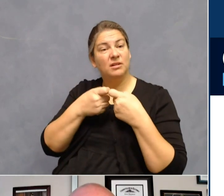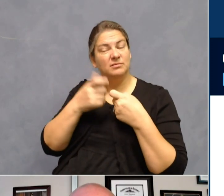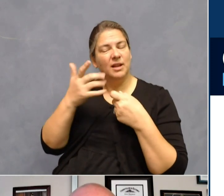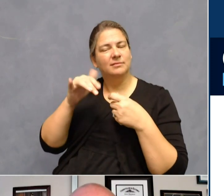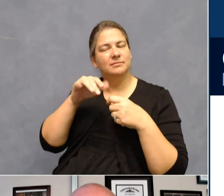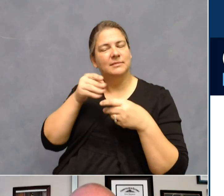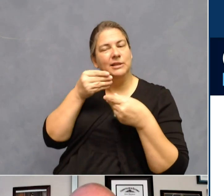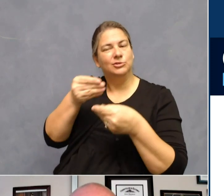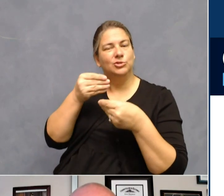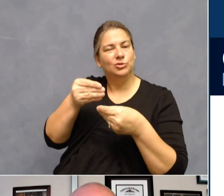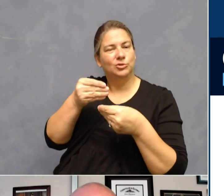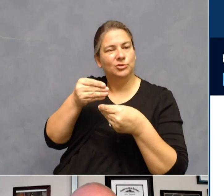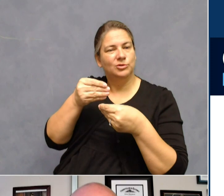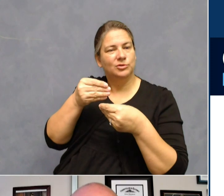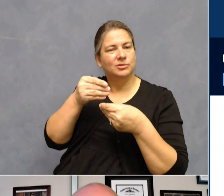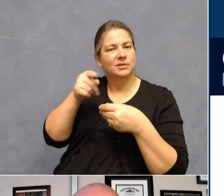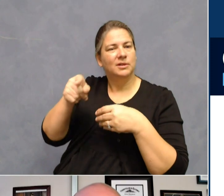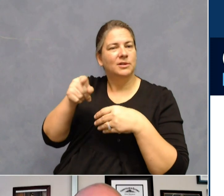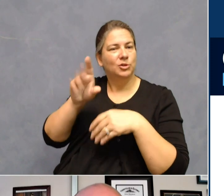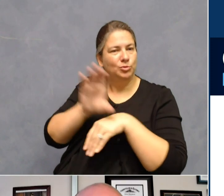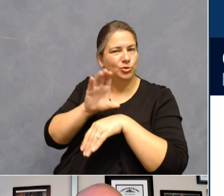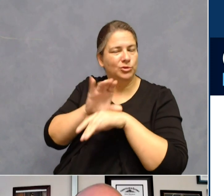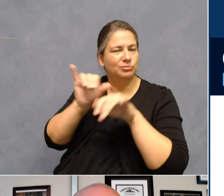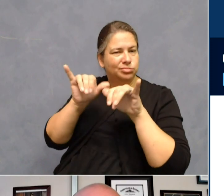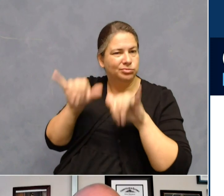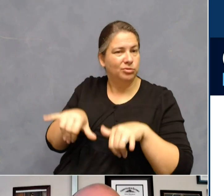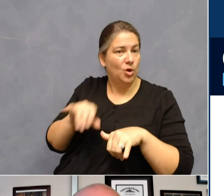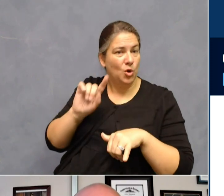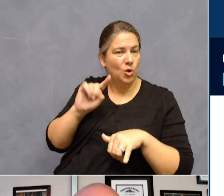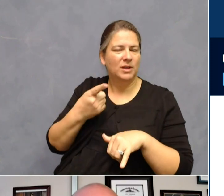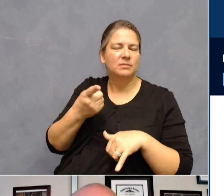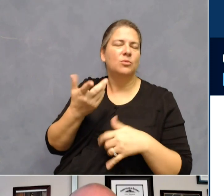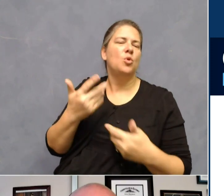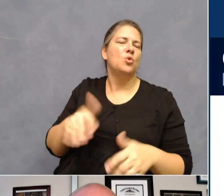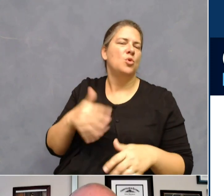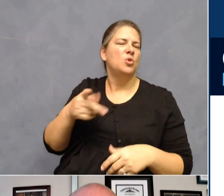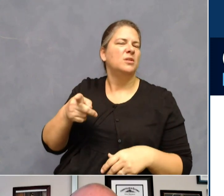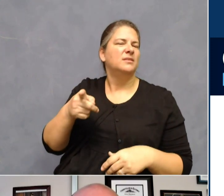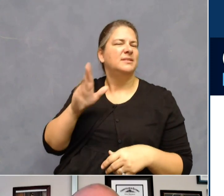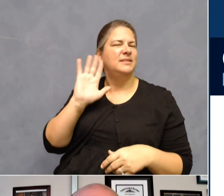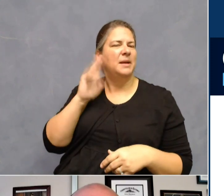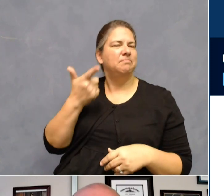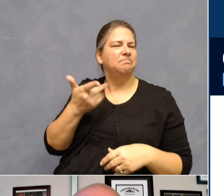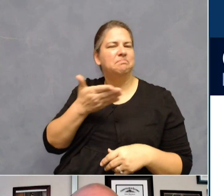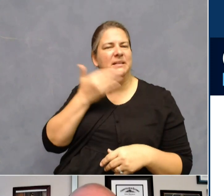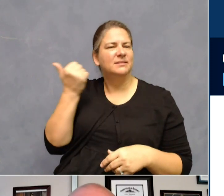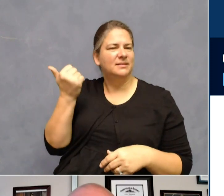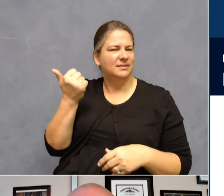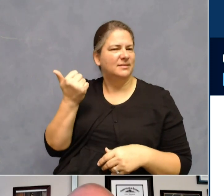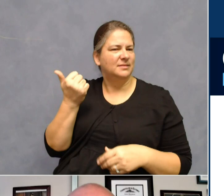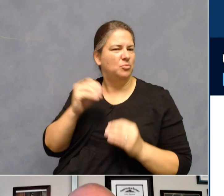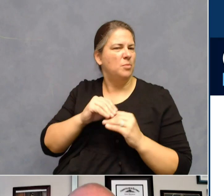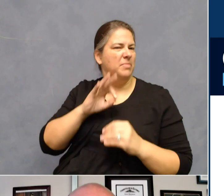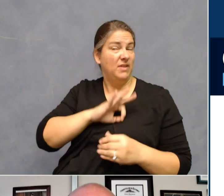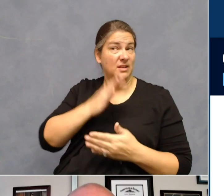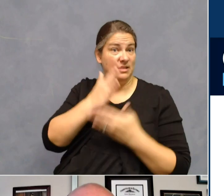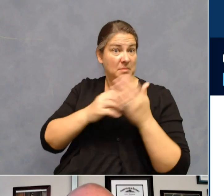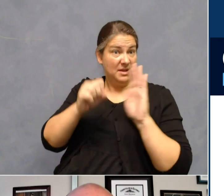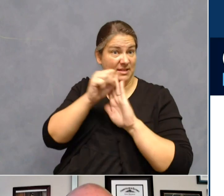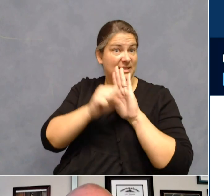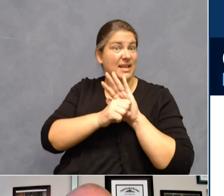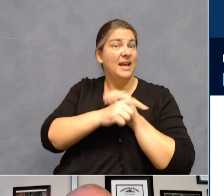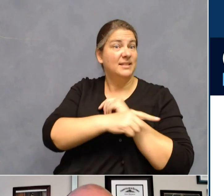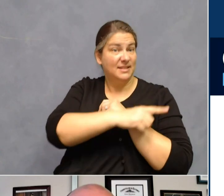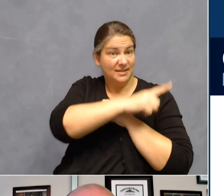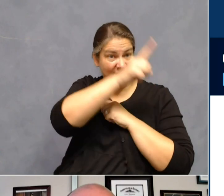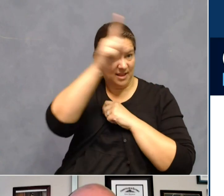rate will have numerous benefits. And some other states have already done this before. I'm glad to be one of them that will soon join them. And